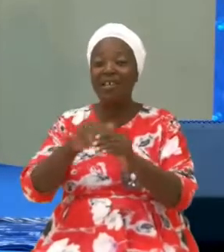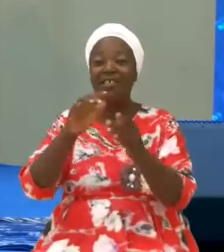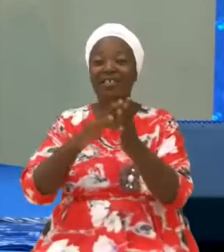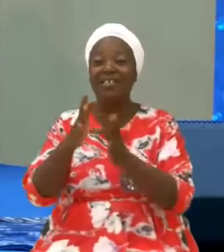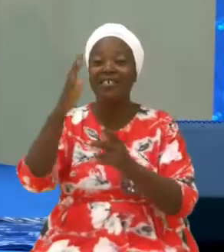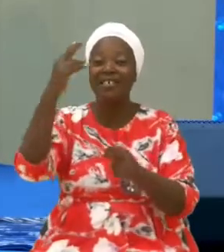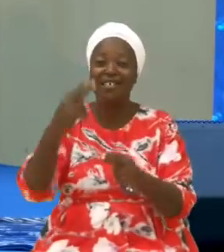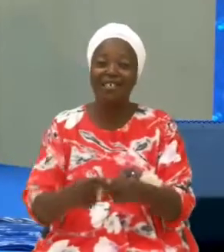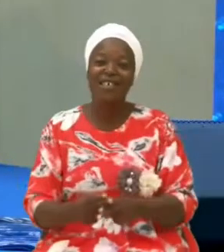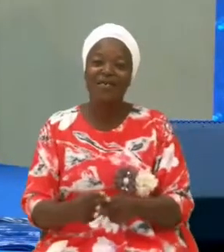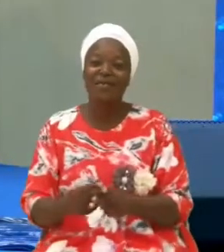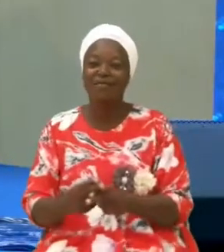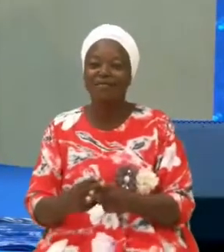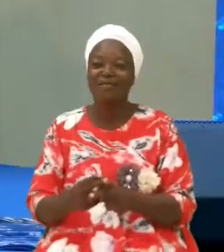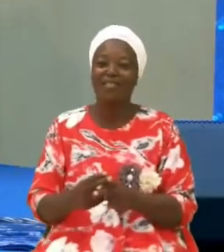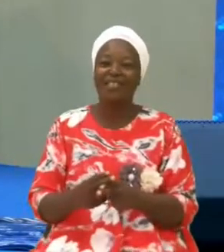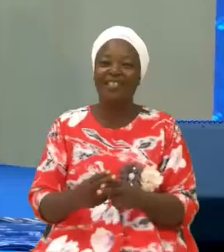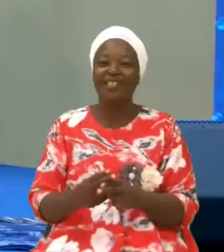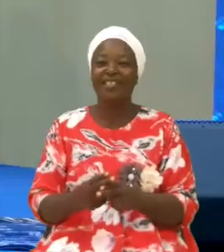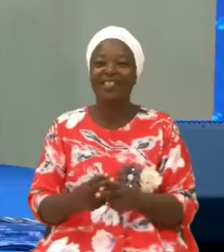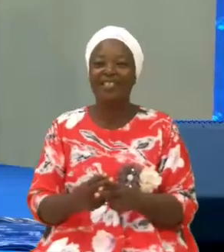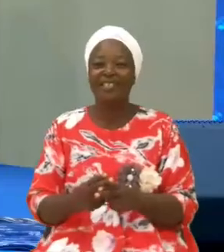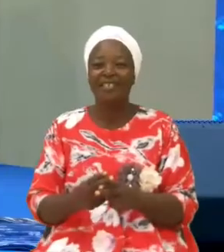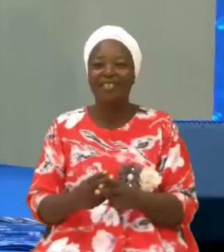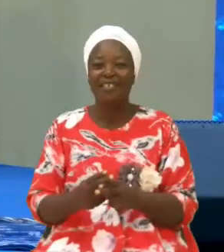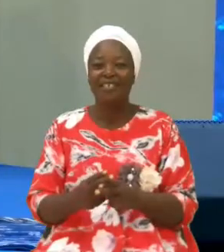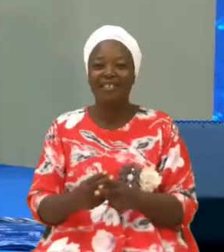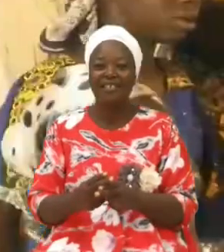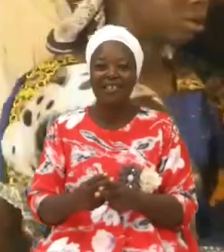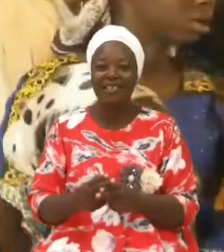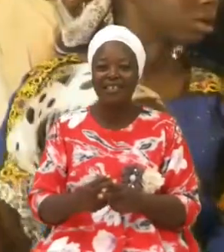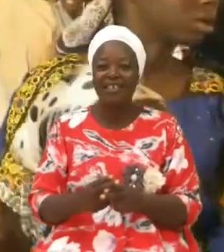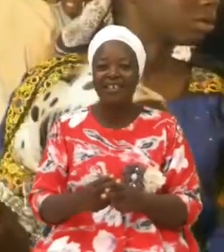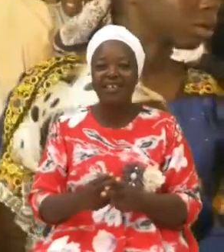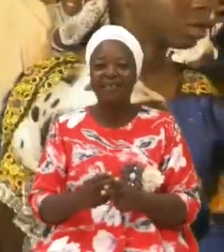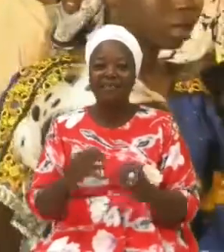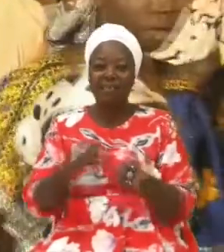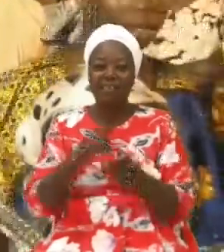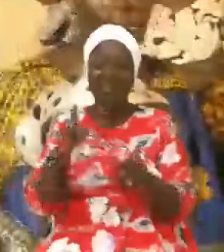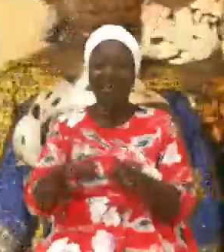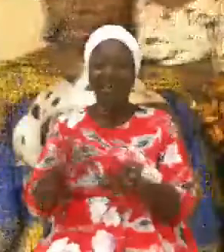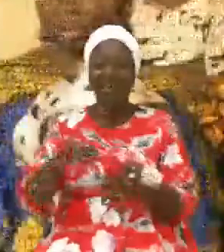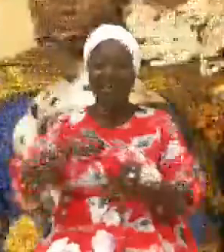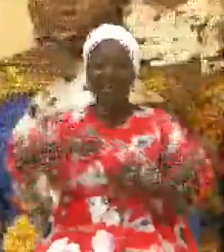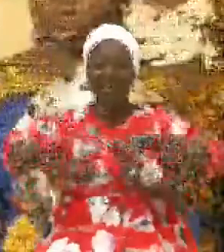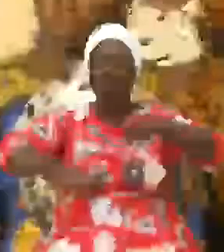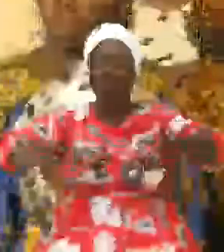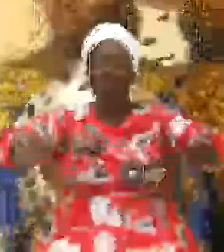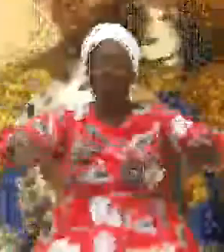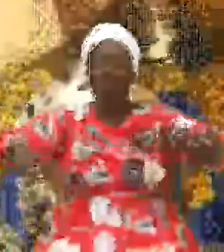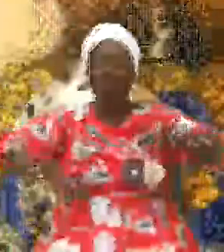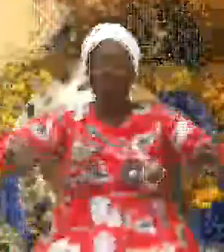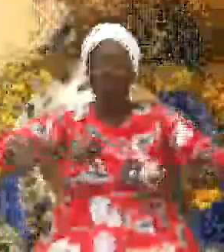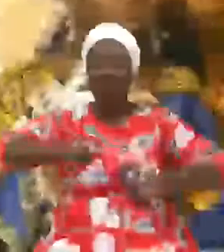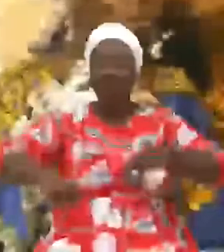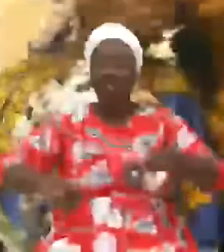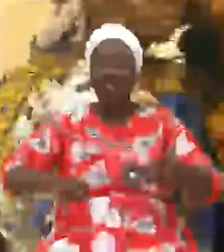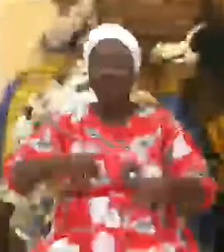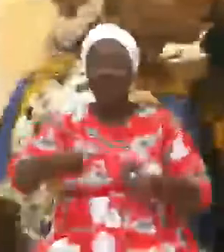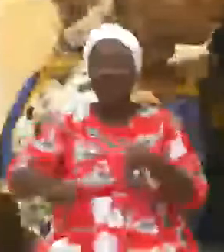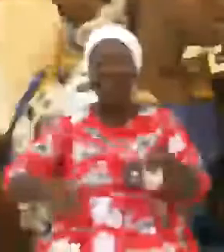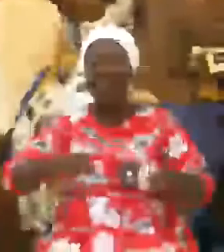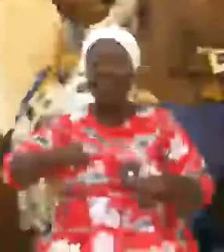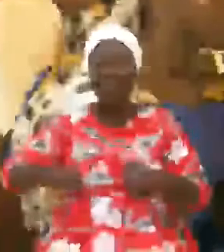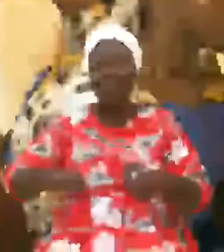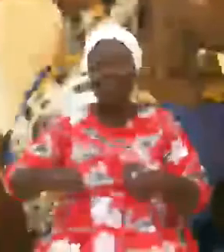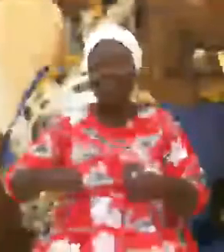a spectacular time in Jesus' name. It's like we're riding bicycles and